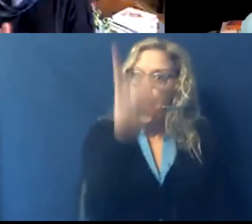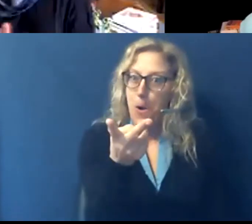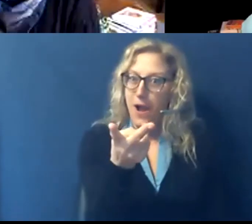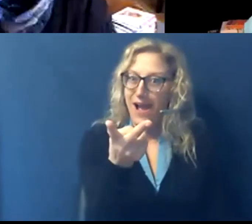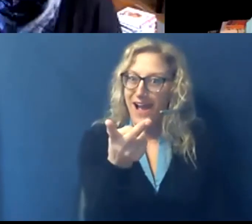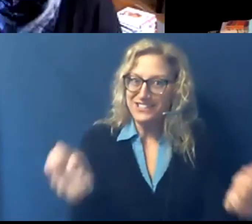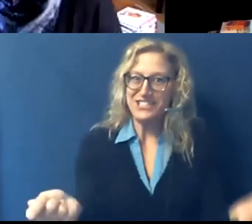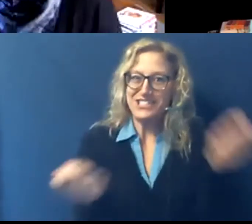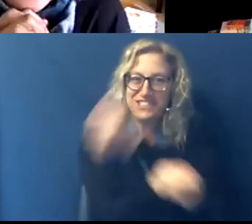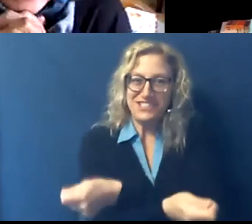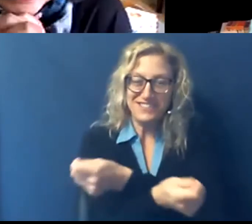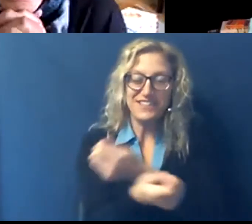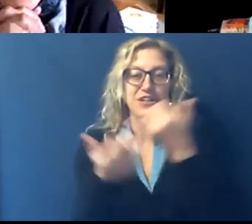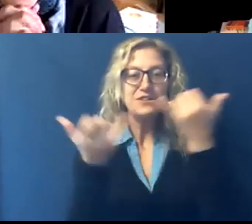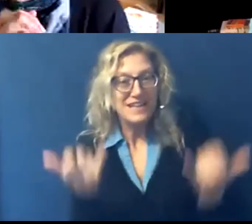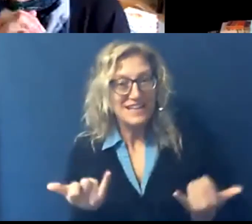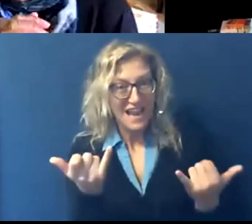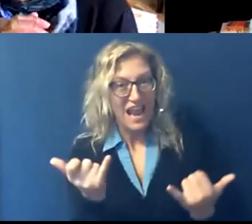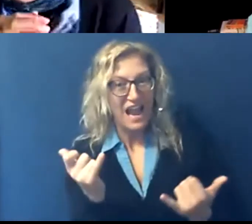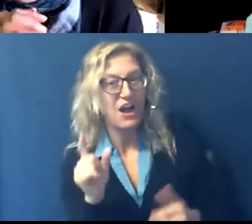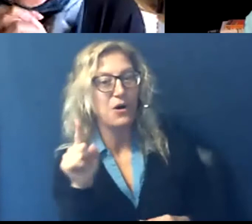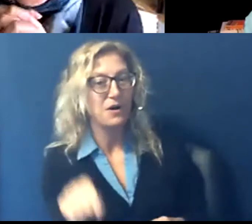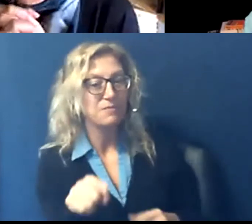the tables.